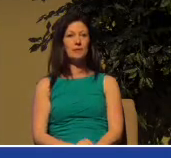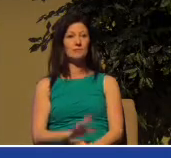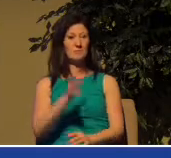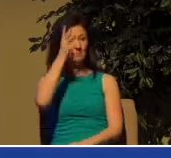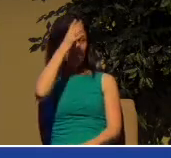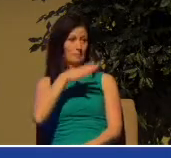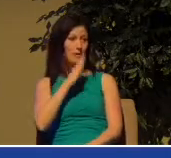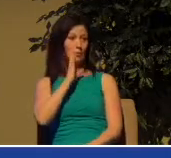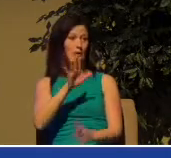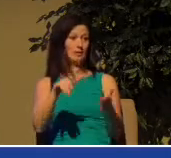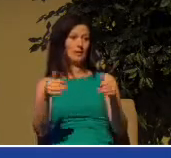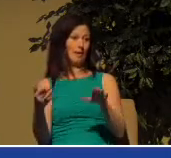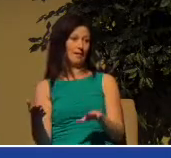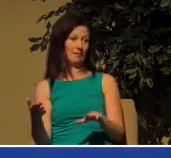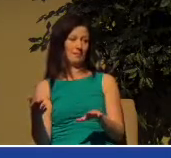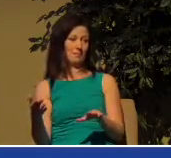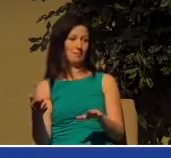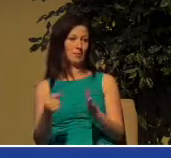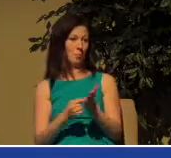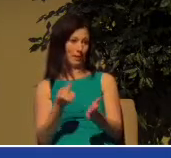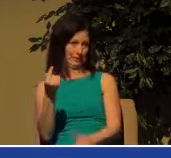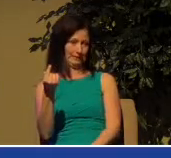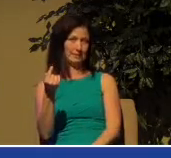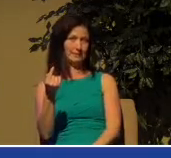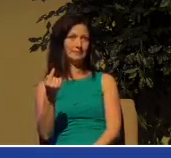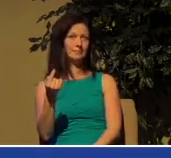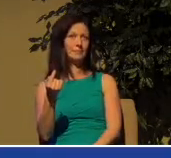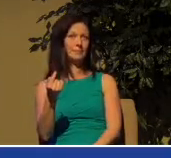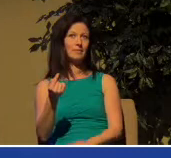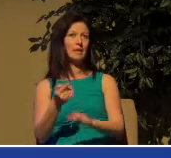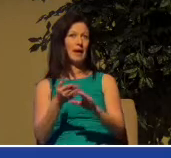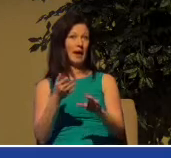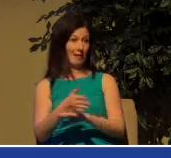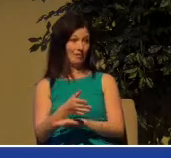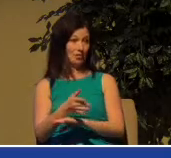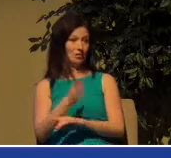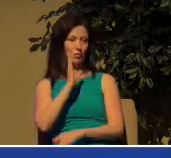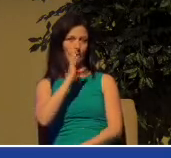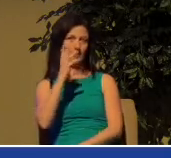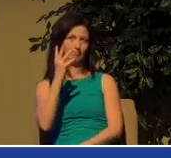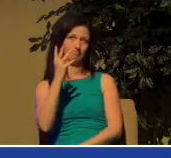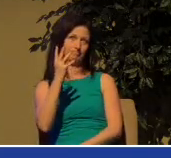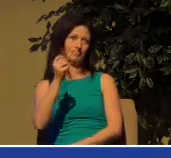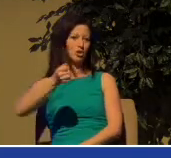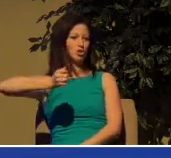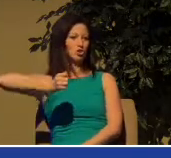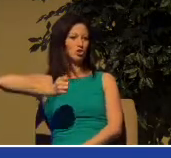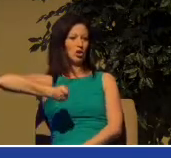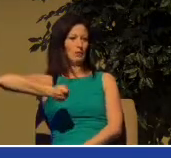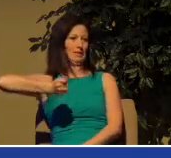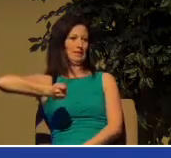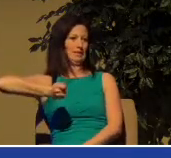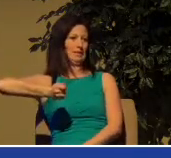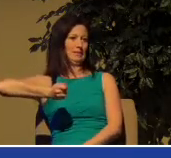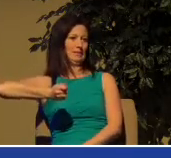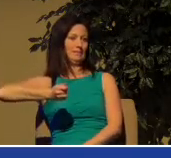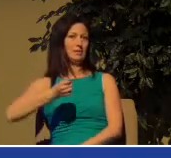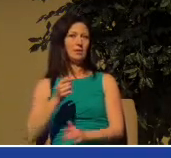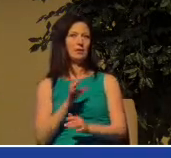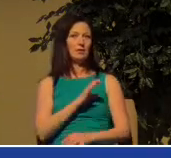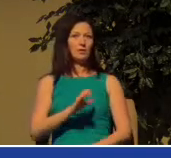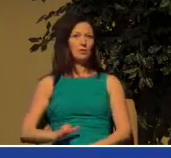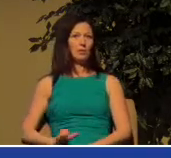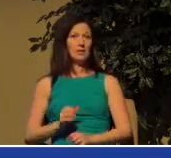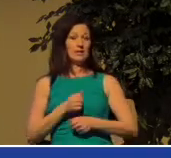once, and after that to face judgment, so Christ was sacrificed once to take away